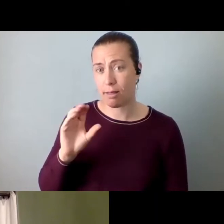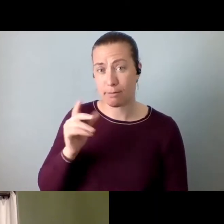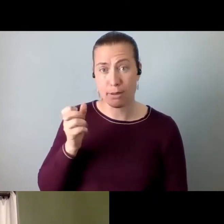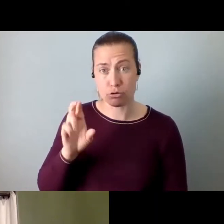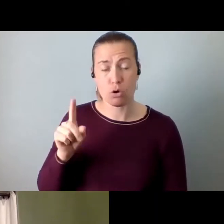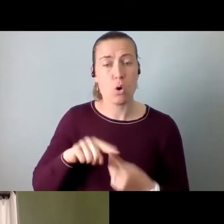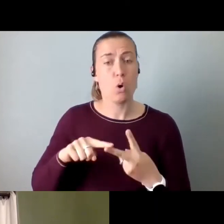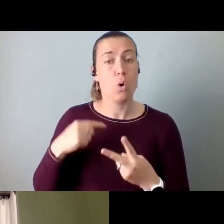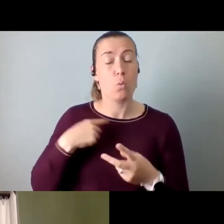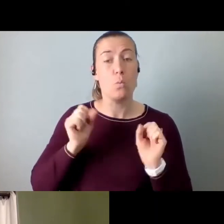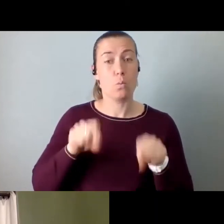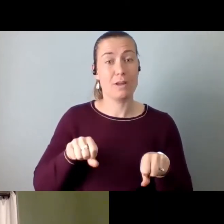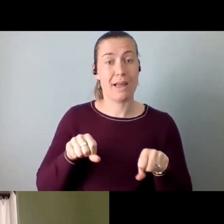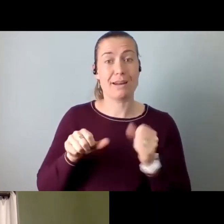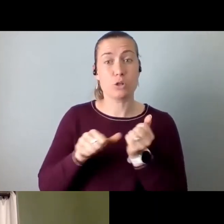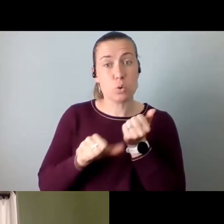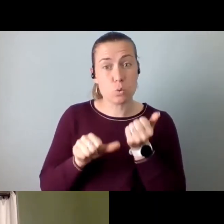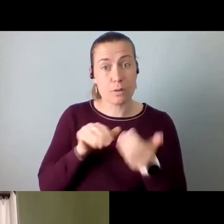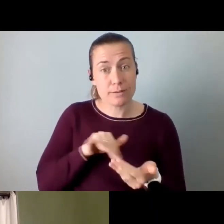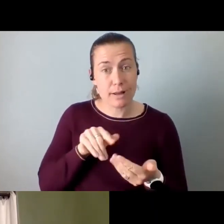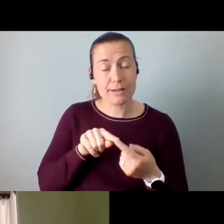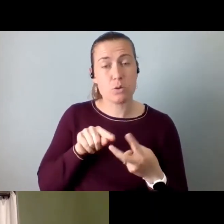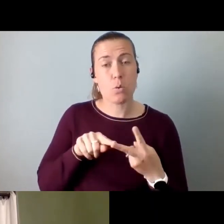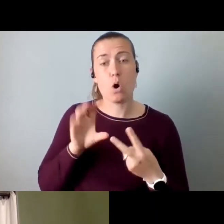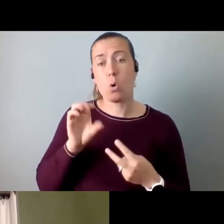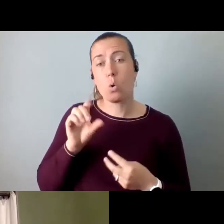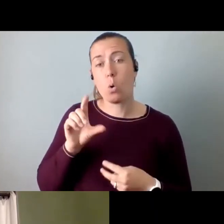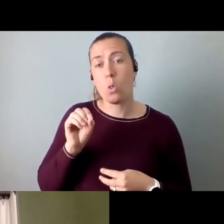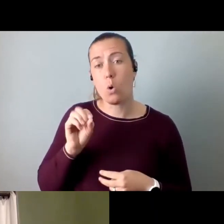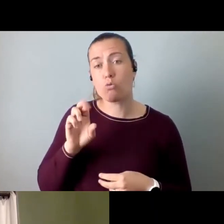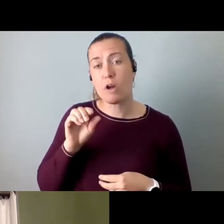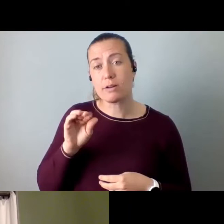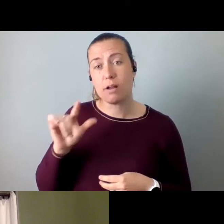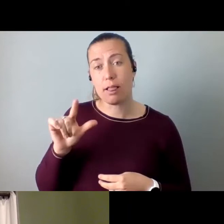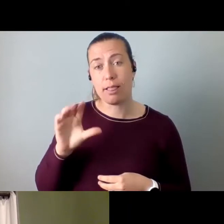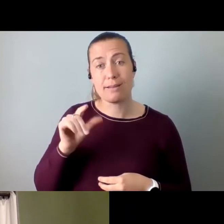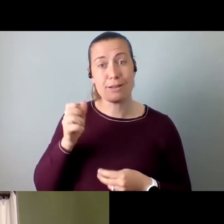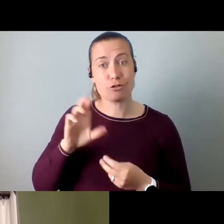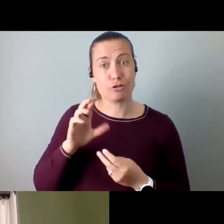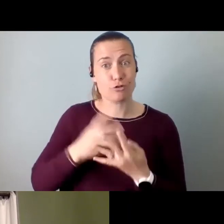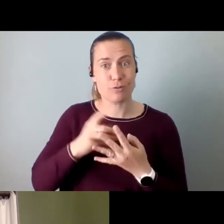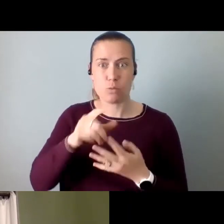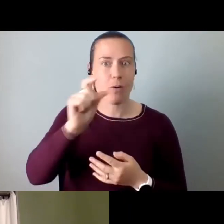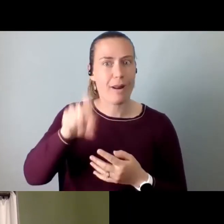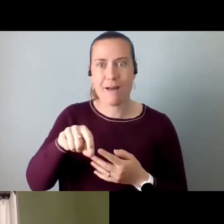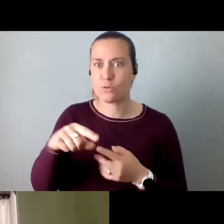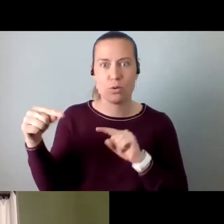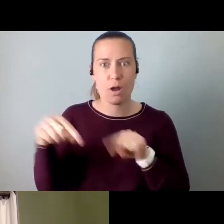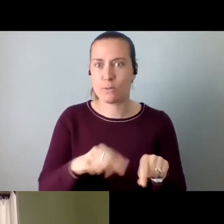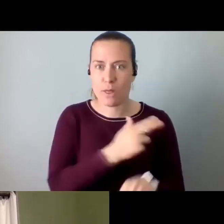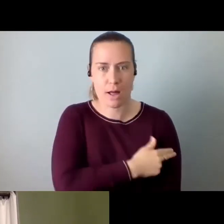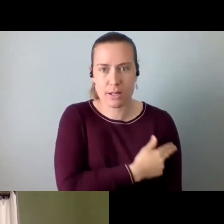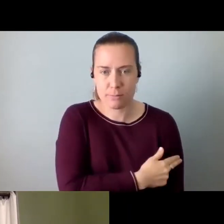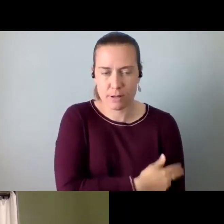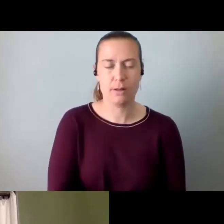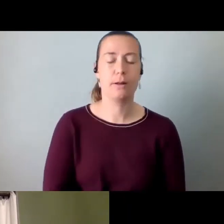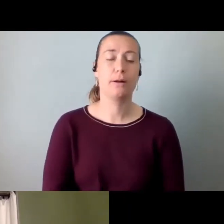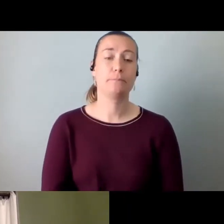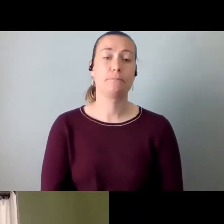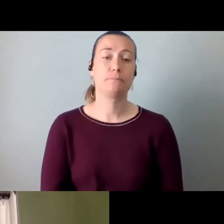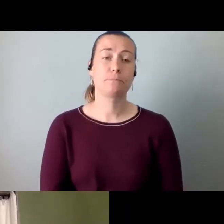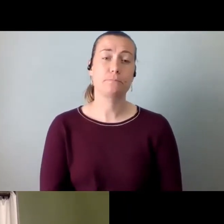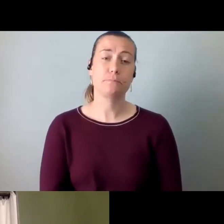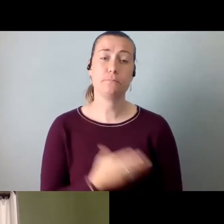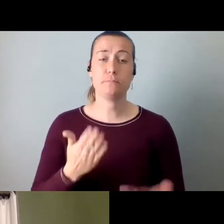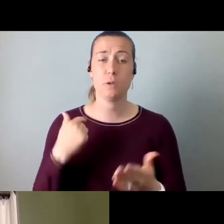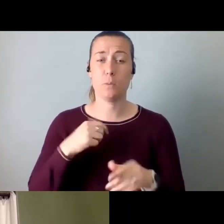for colorectal cancer screening. So that's something you don't have to come into the hospital for. Whether there's any ability to do kind of